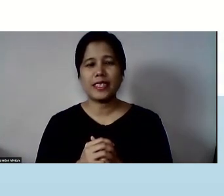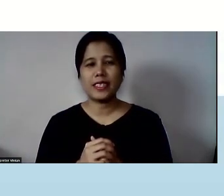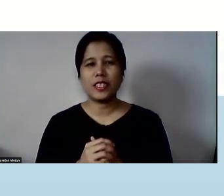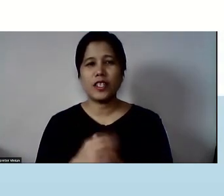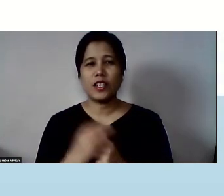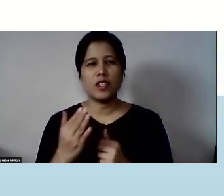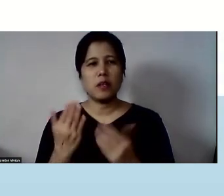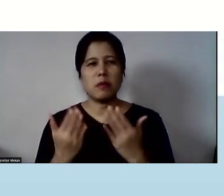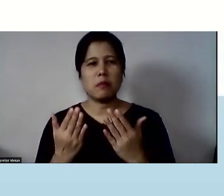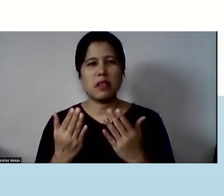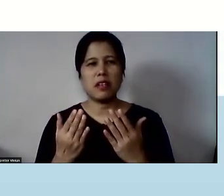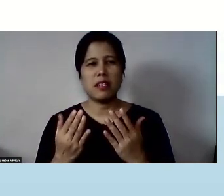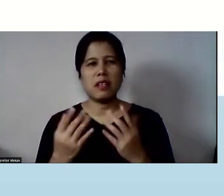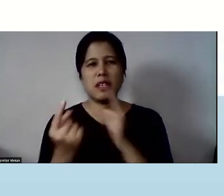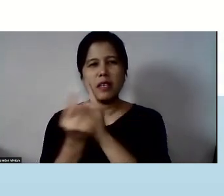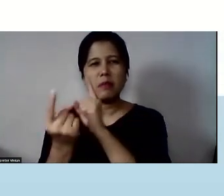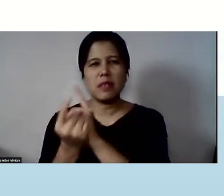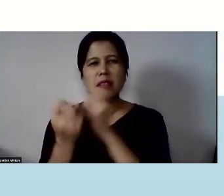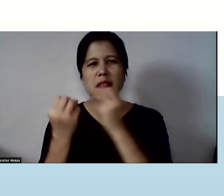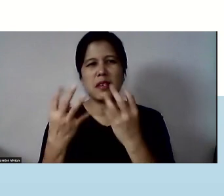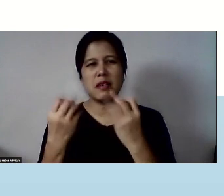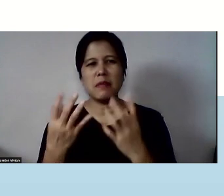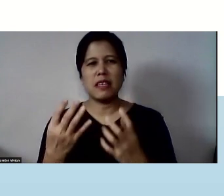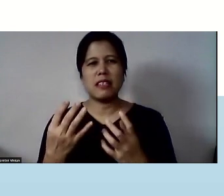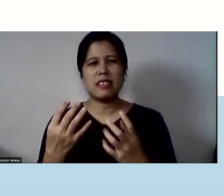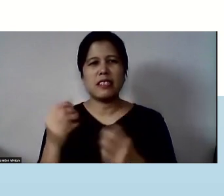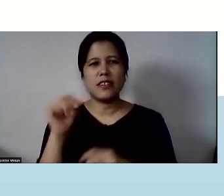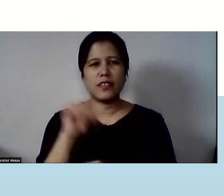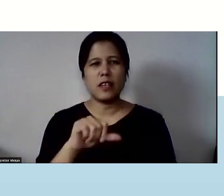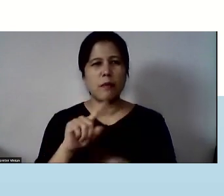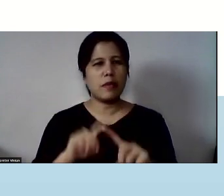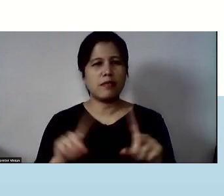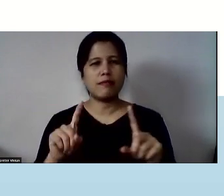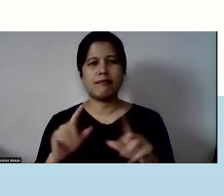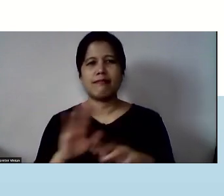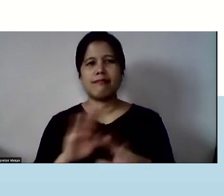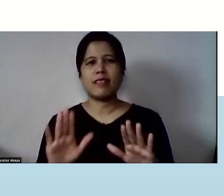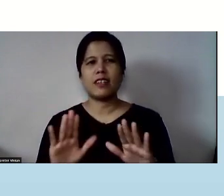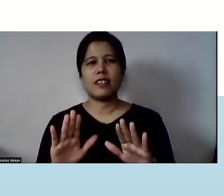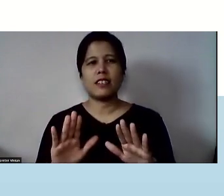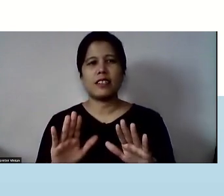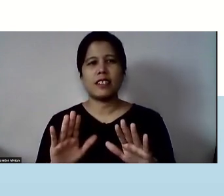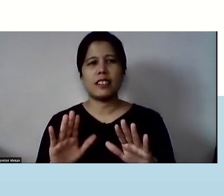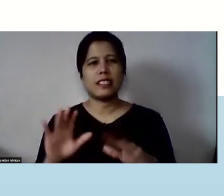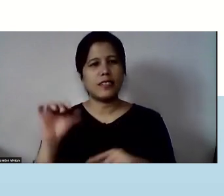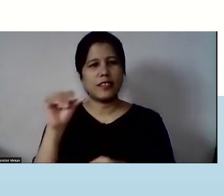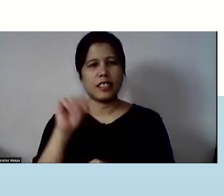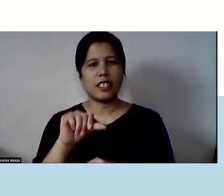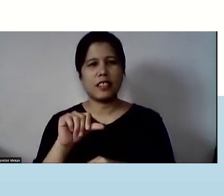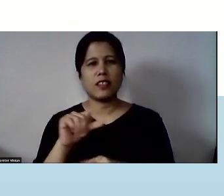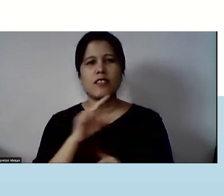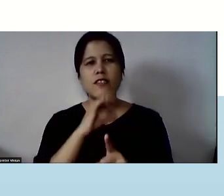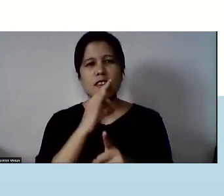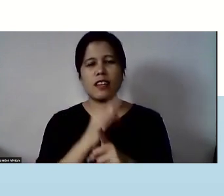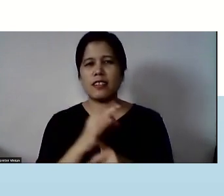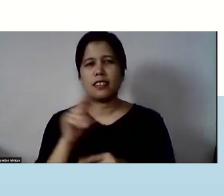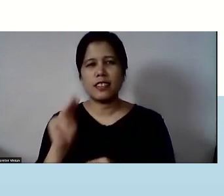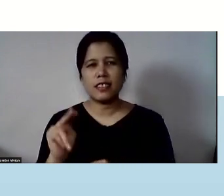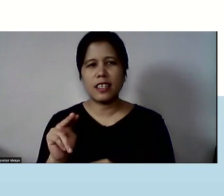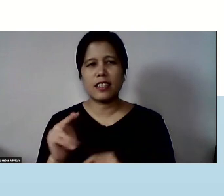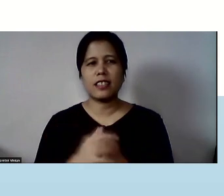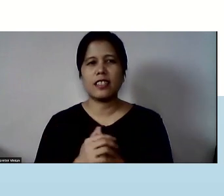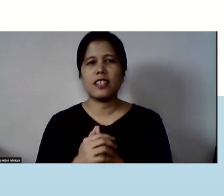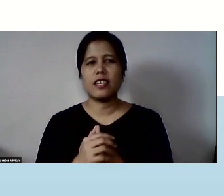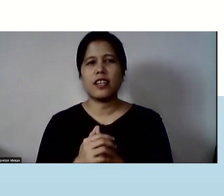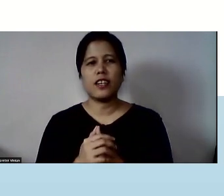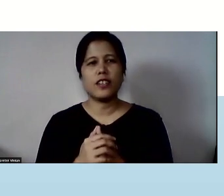You may encounter many defeats, but you must not be defeated. In fact, it may be necessary to encounter the